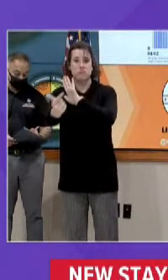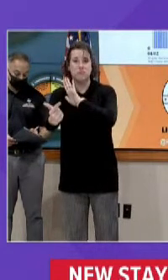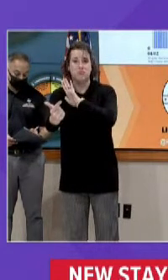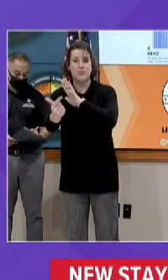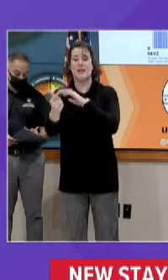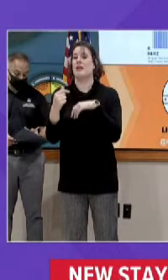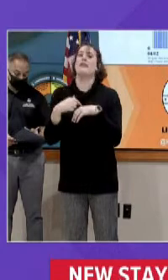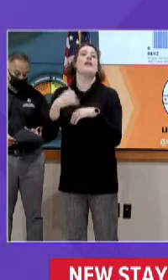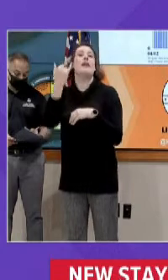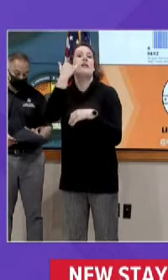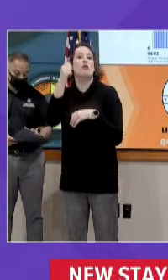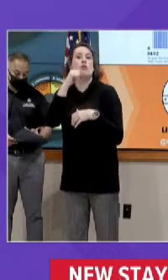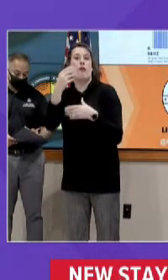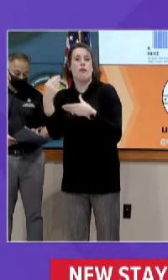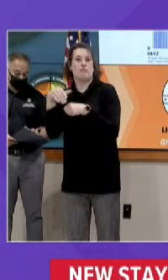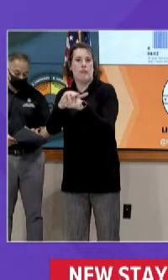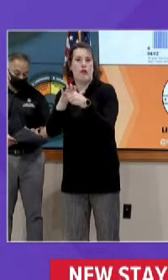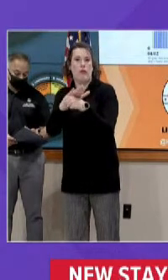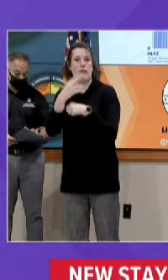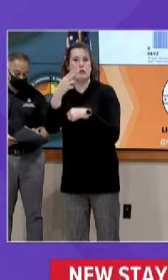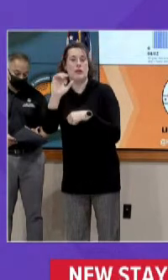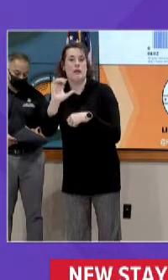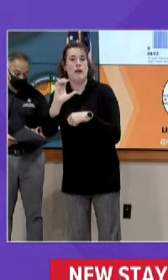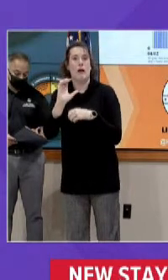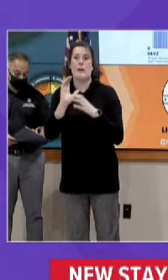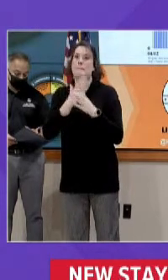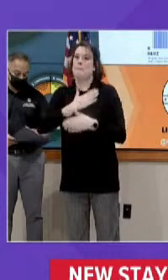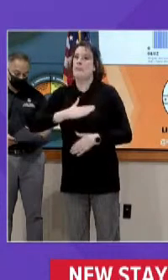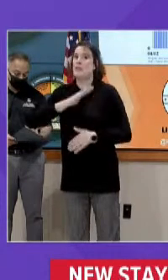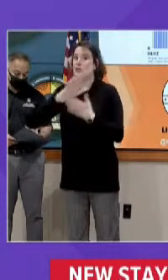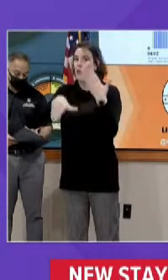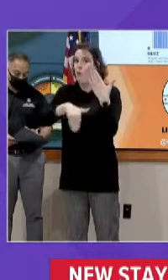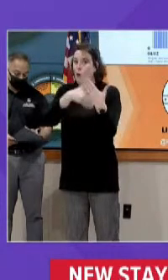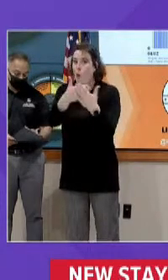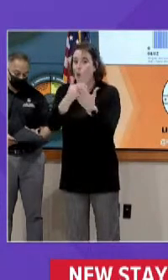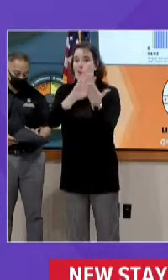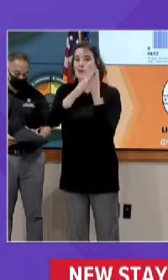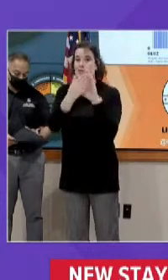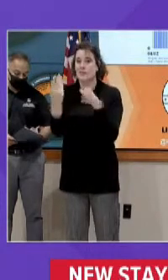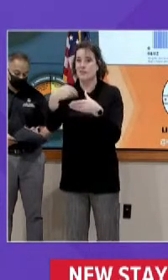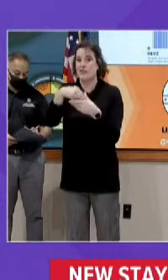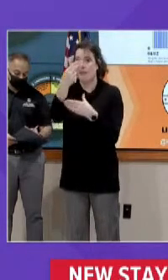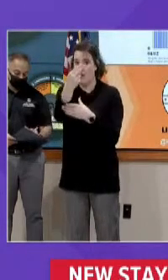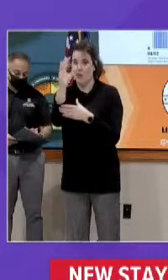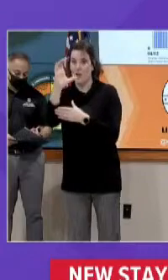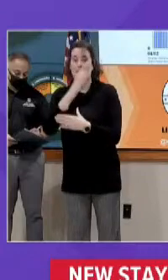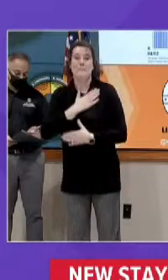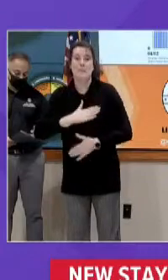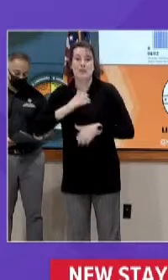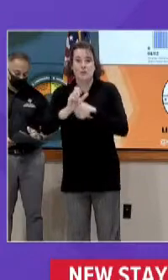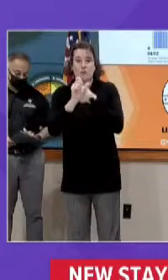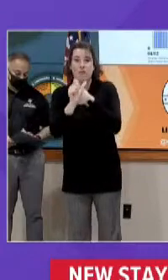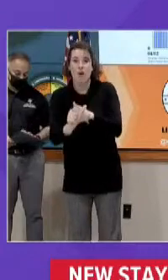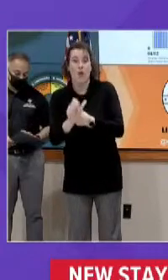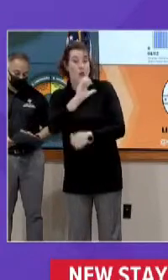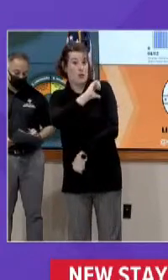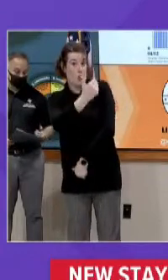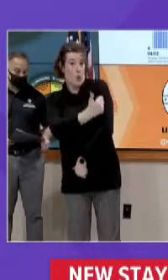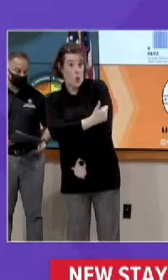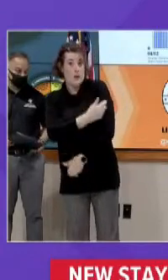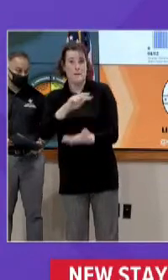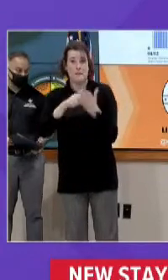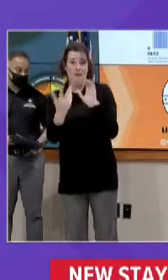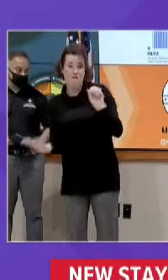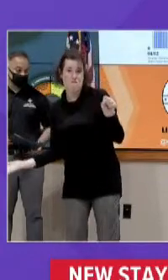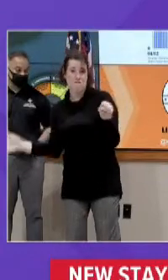unincorporated areas of Harris County, and I urge all cities within Harris County to do the same. This authority from the governor does not allow me to cover